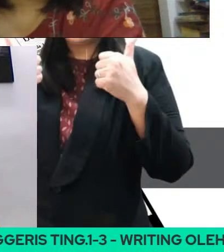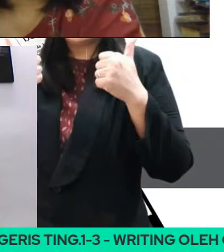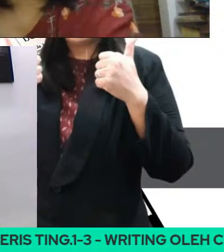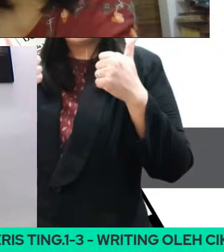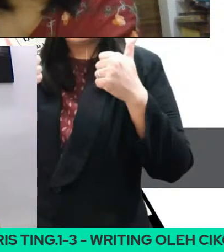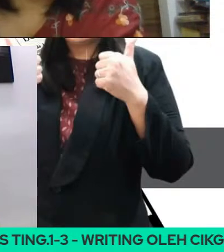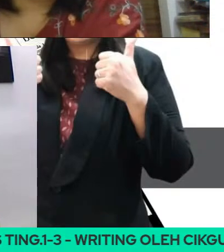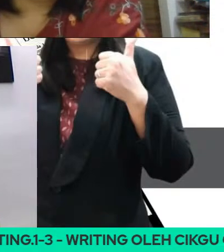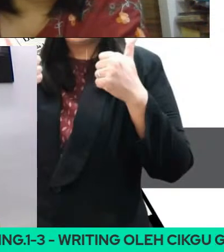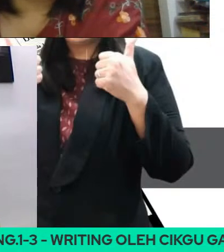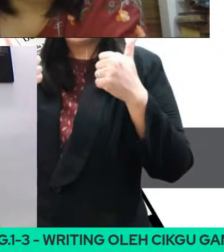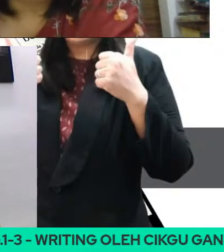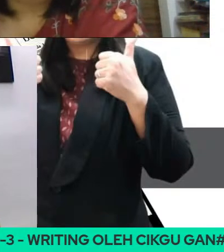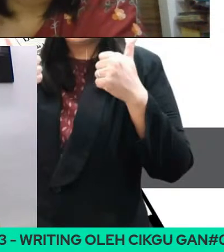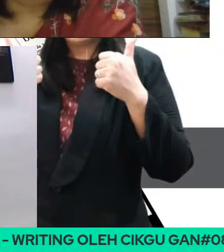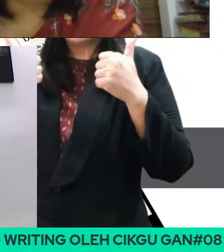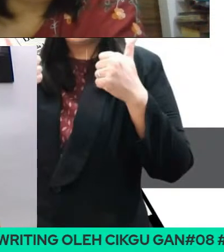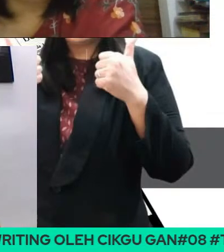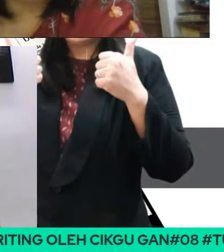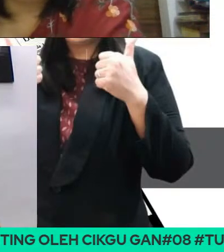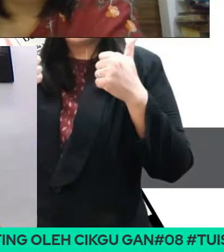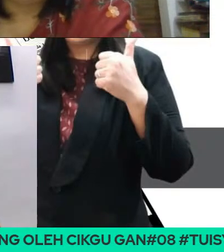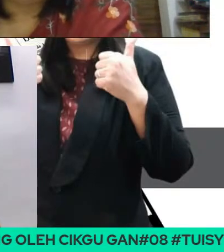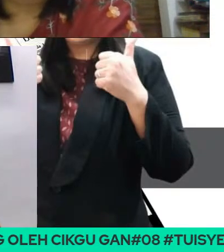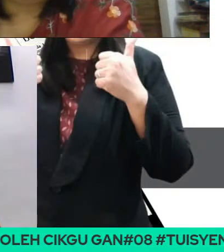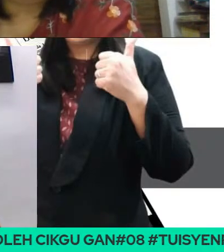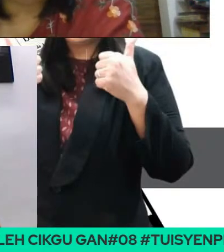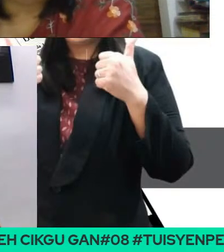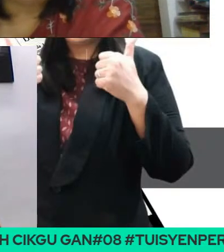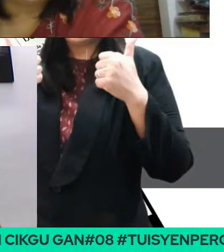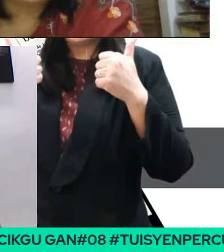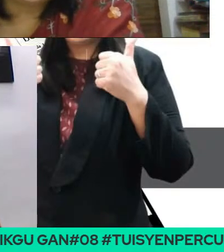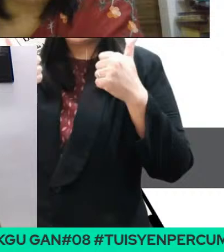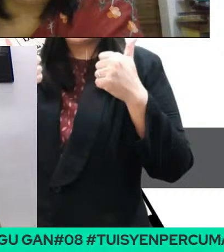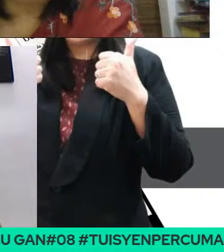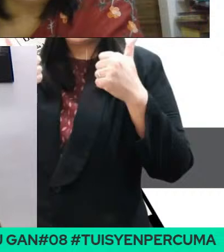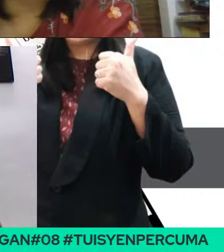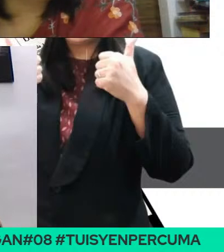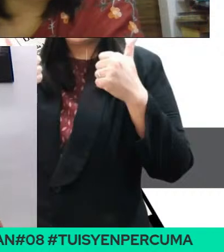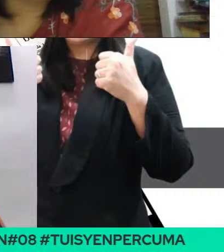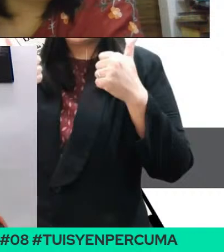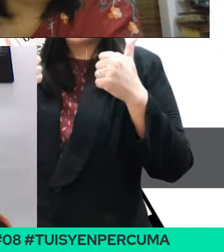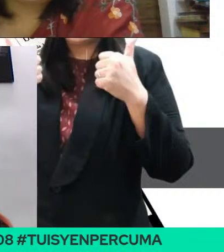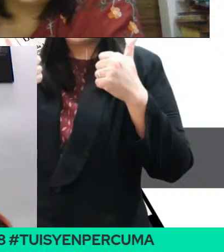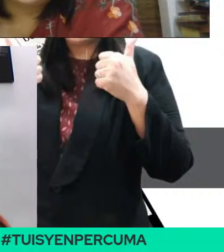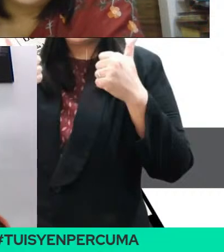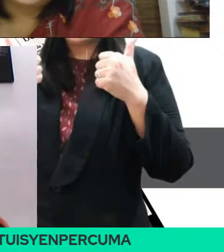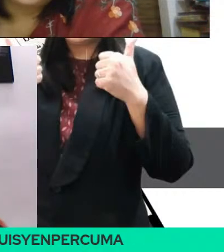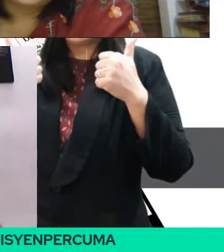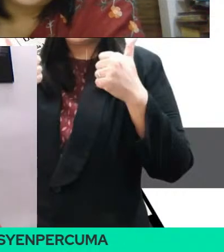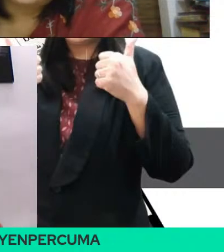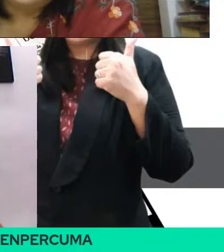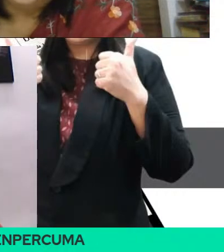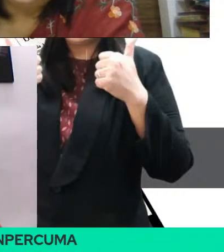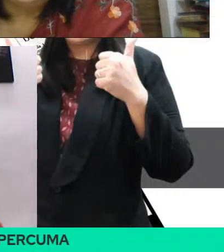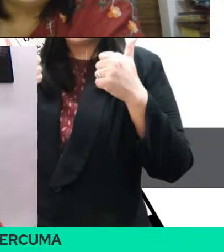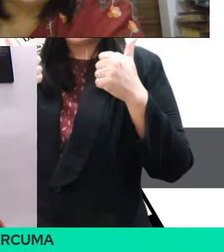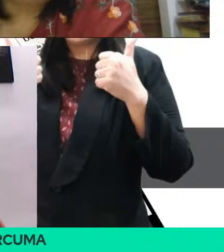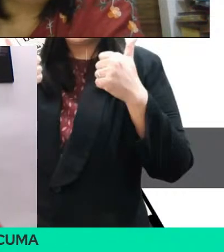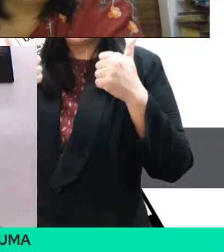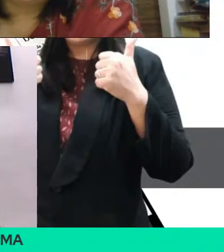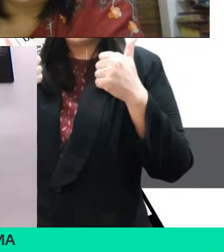And then we are recommended to become, to join the no have an account. Yes, the